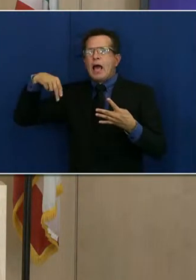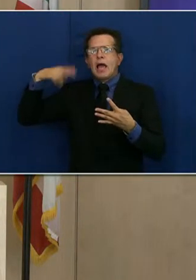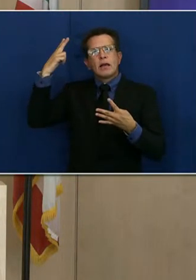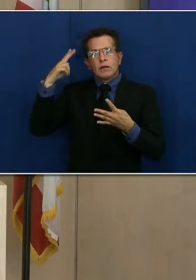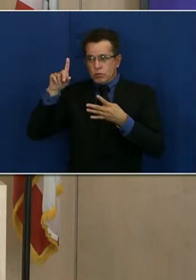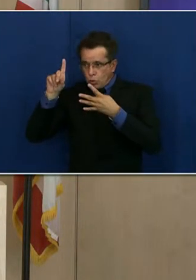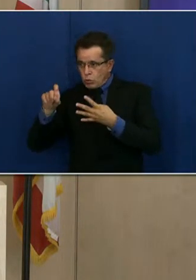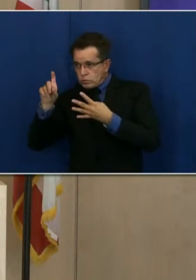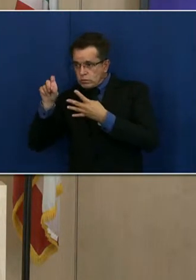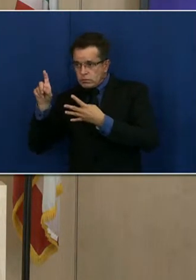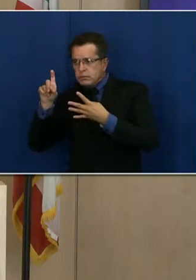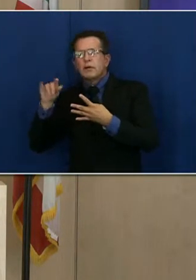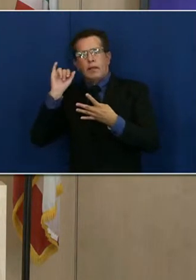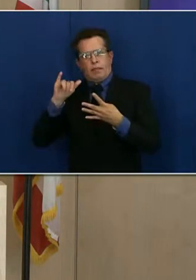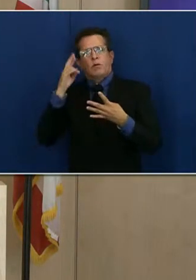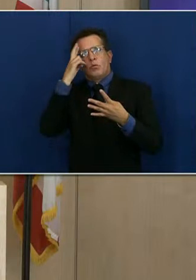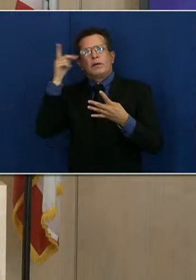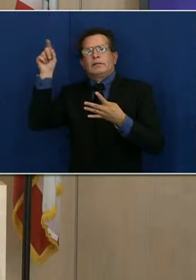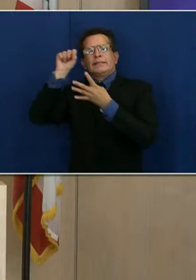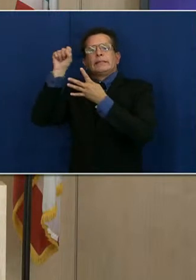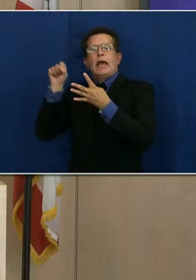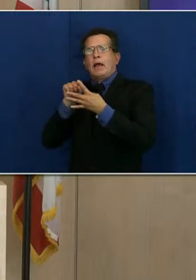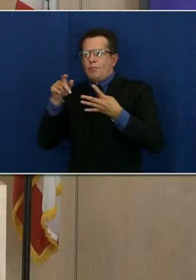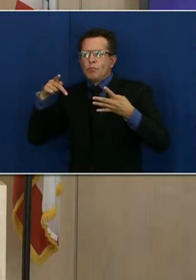appropriate individuals are we